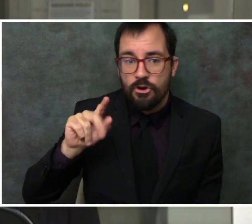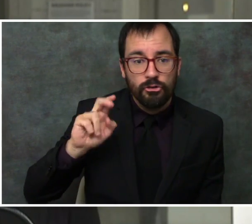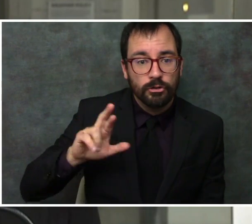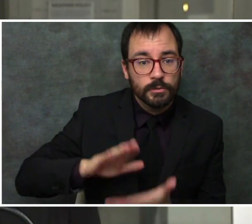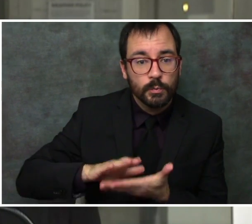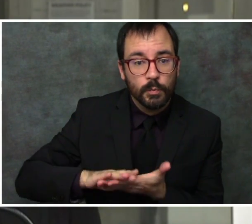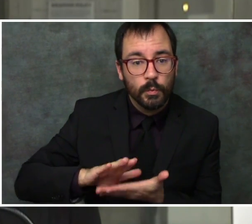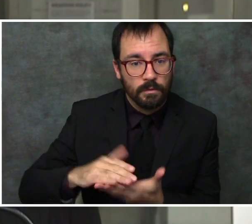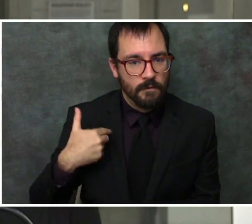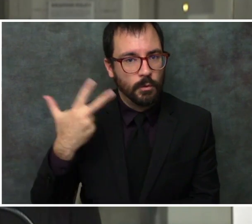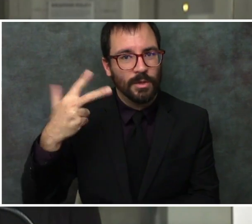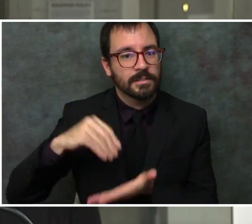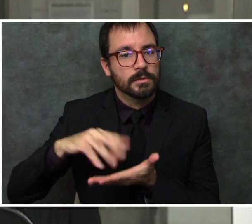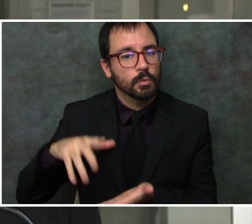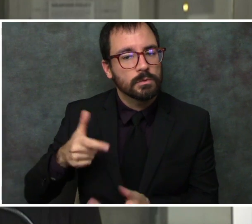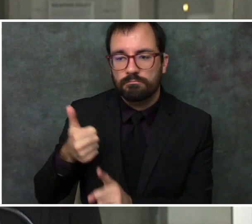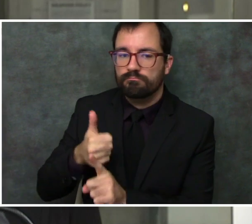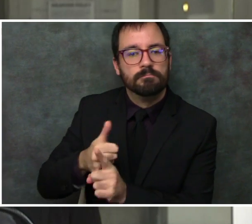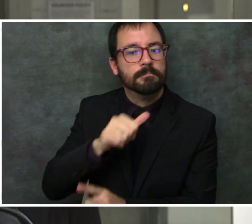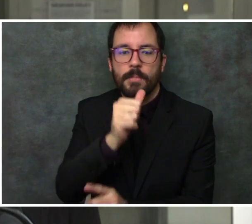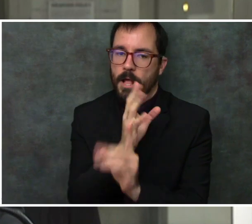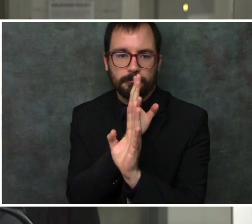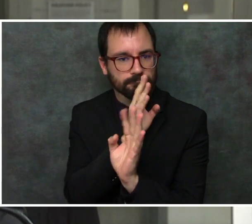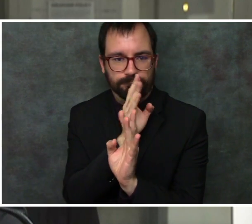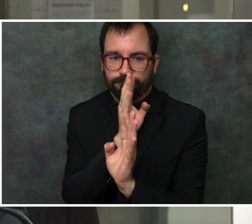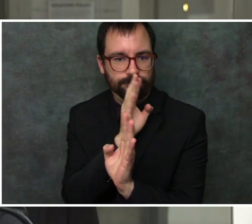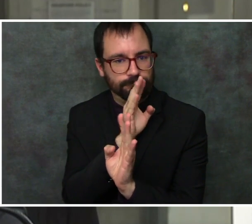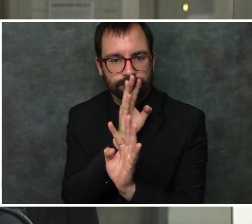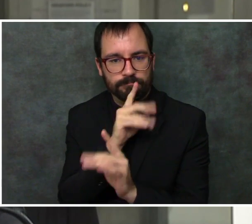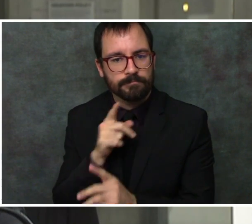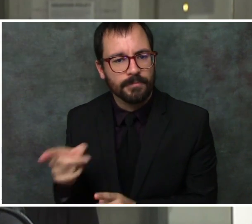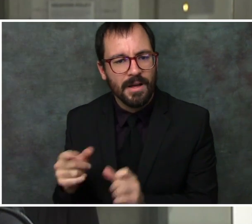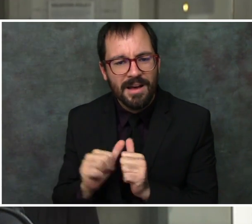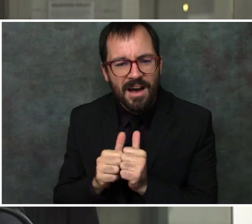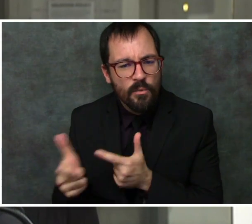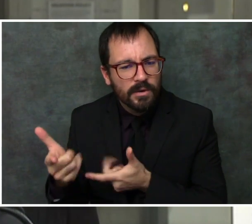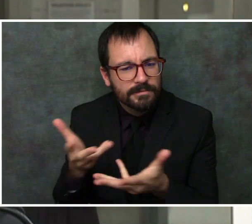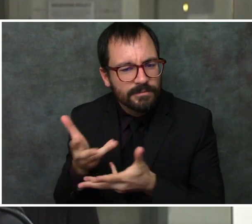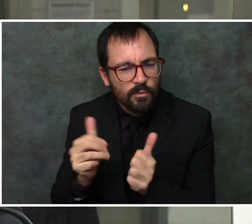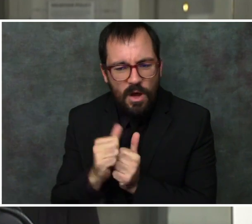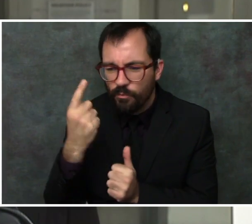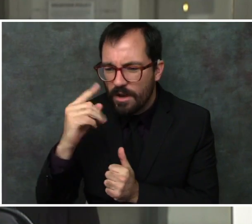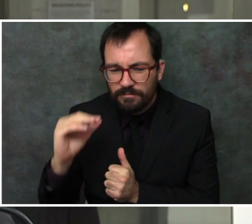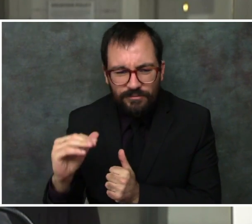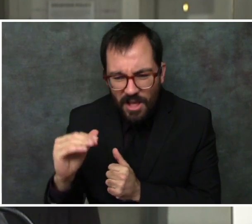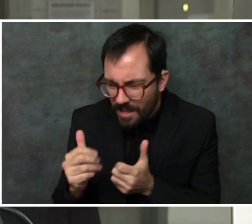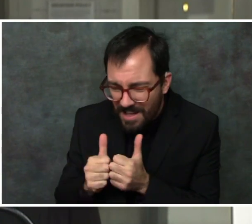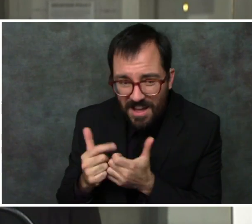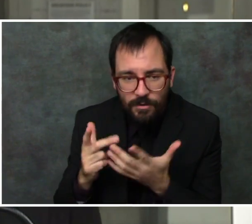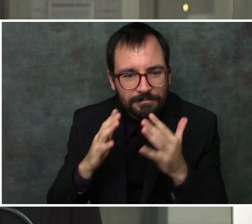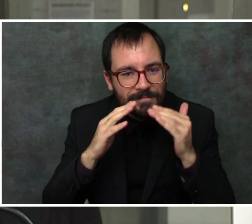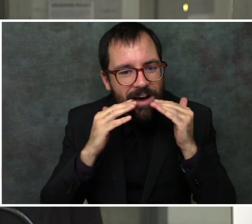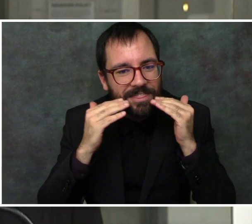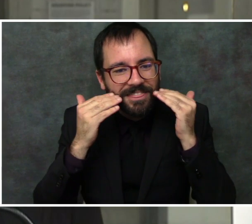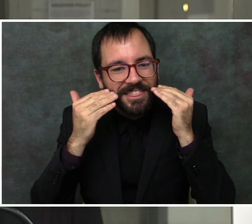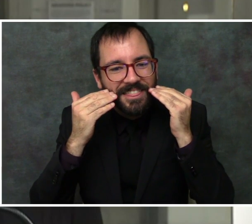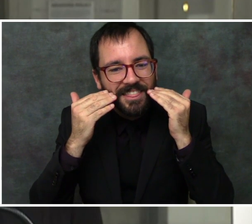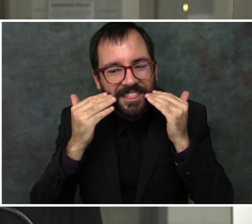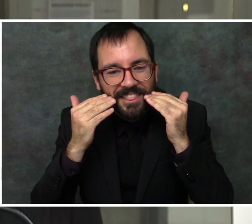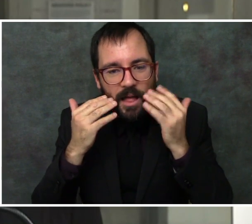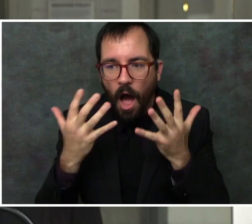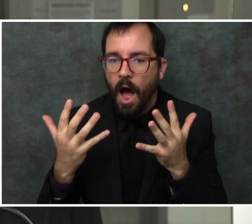learning how to communicate, one child through a smile, another child through the movement of his eyes and his head.